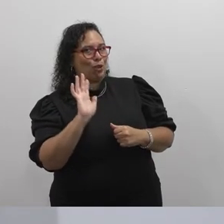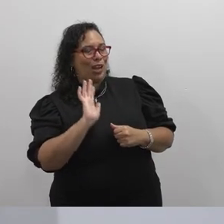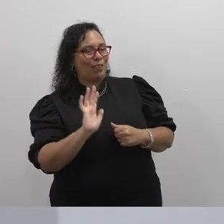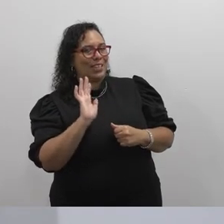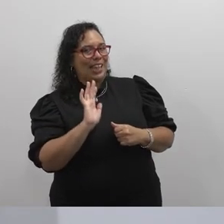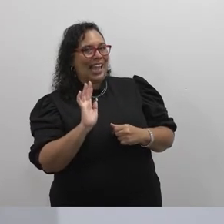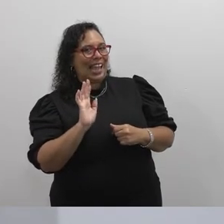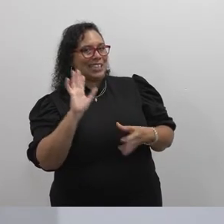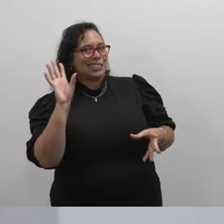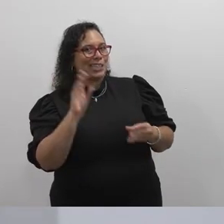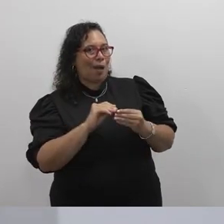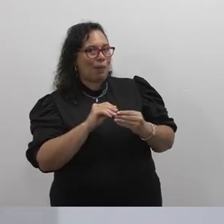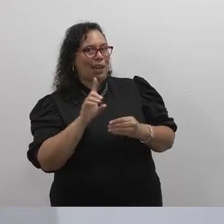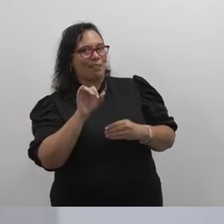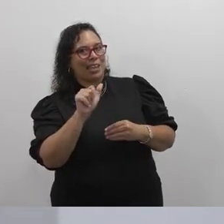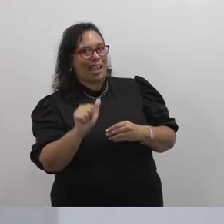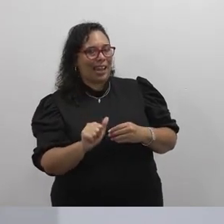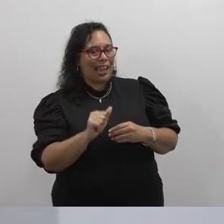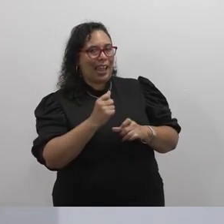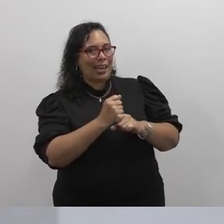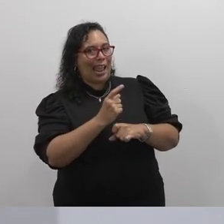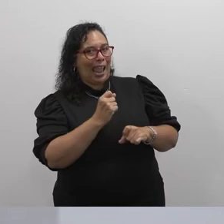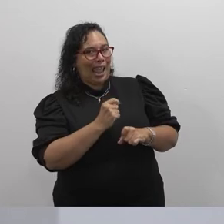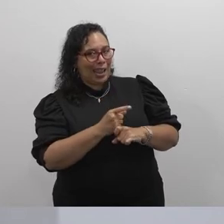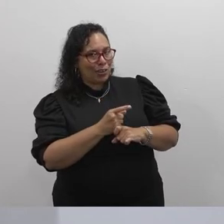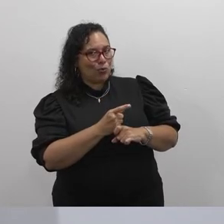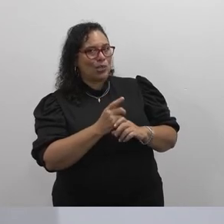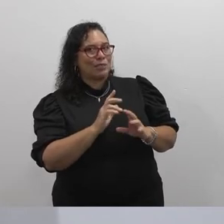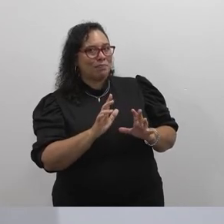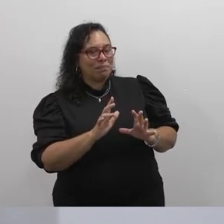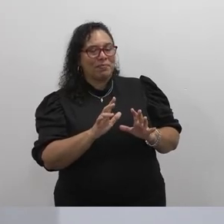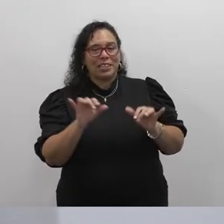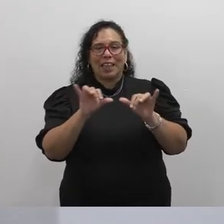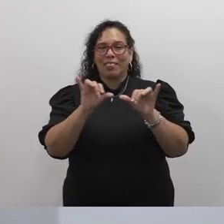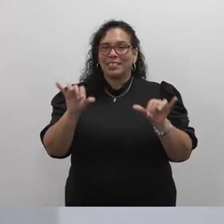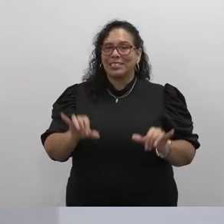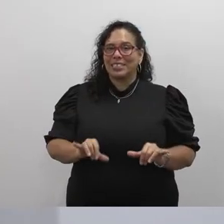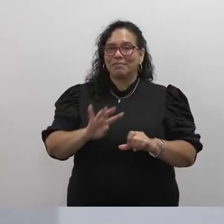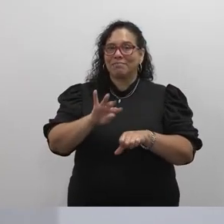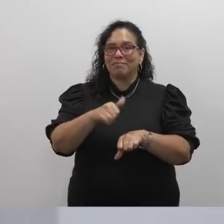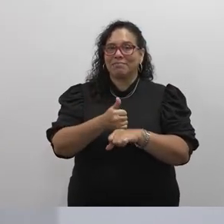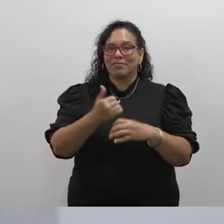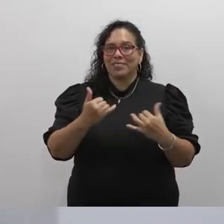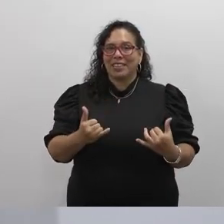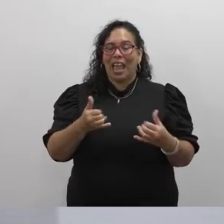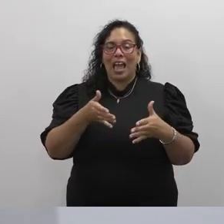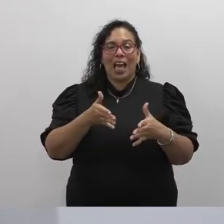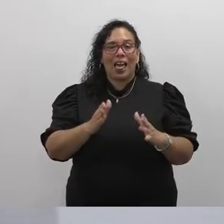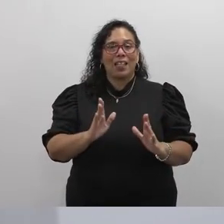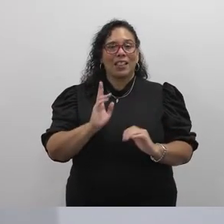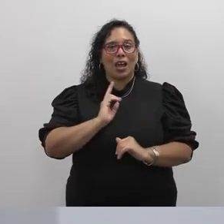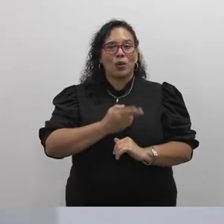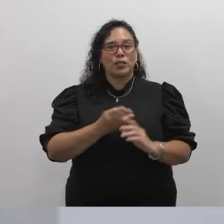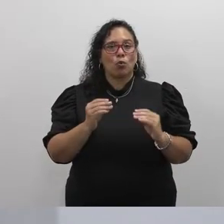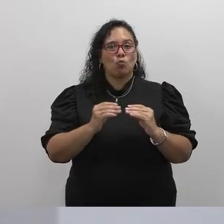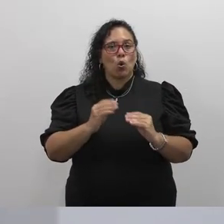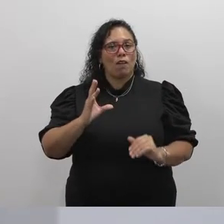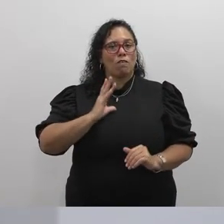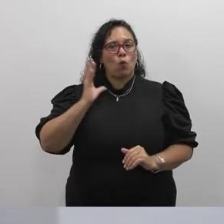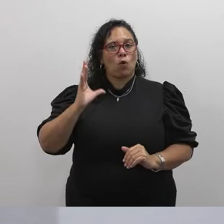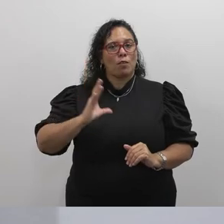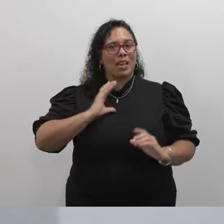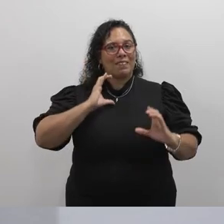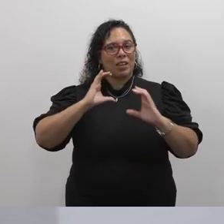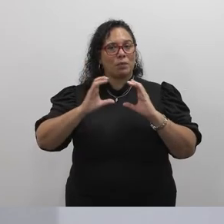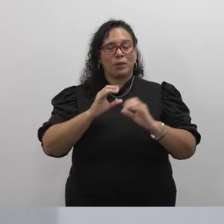with summative data on an annual basis, and the systems that we're putting in place now allow us more of a formative conversation